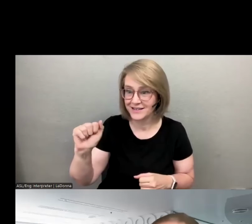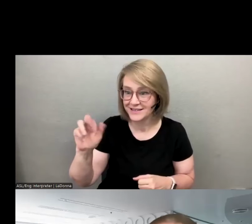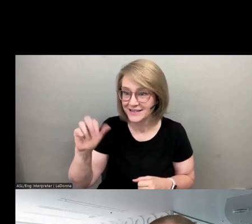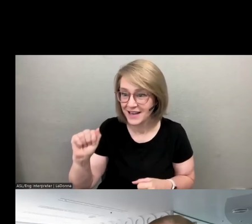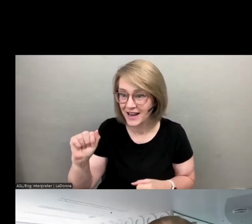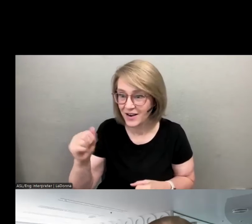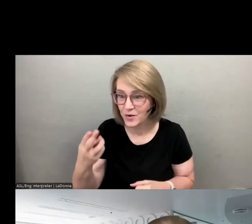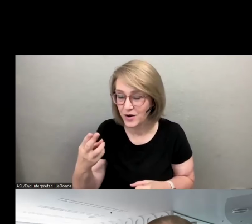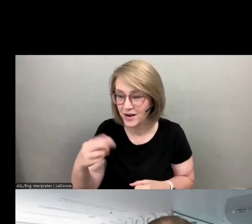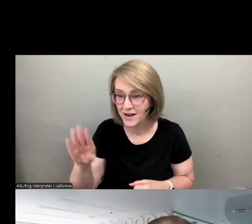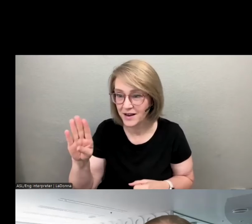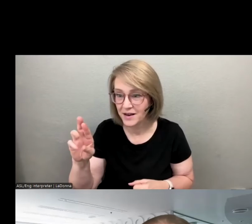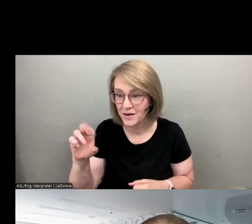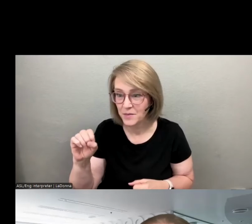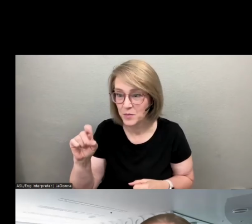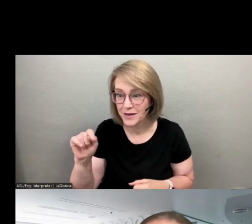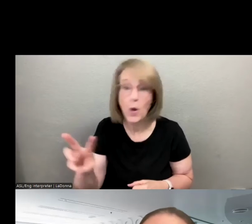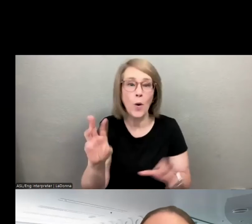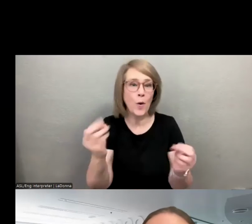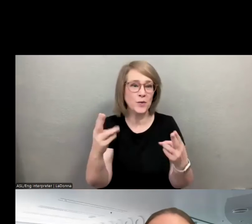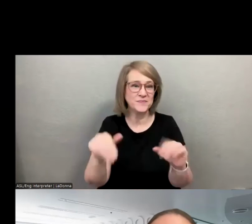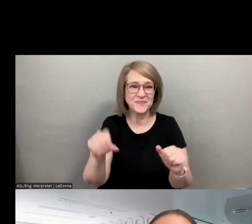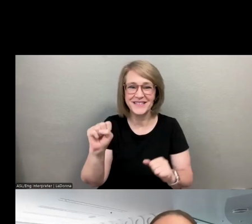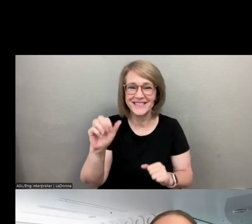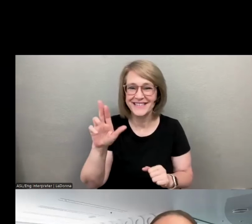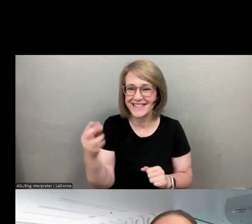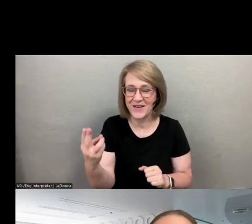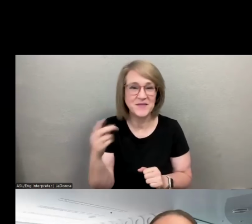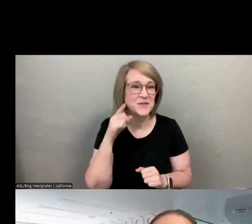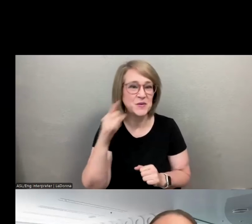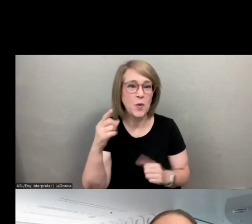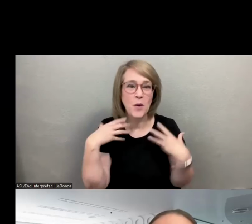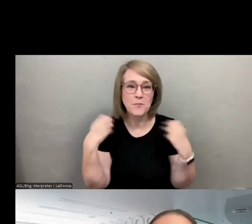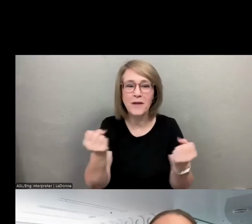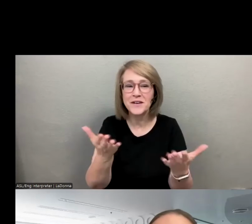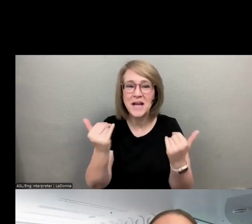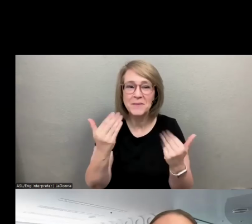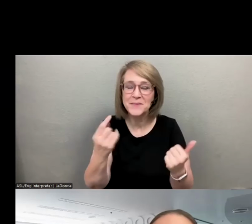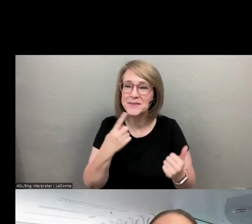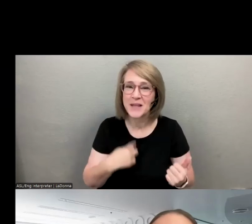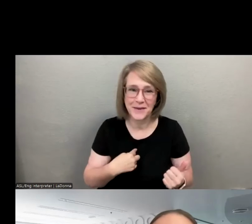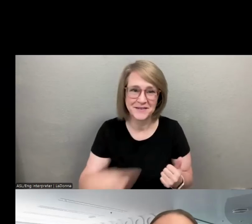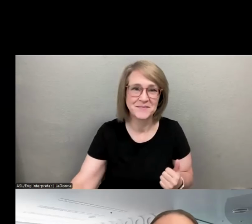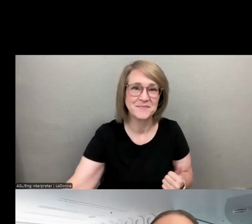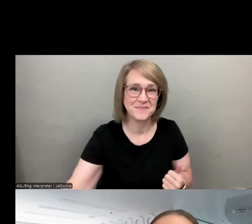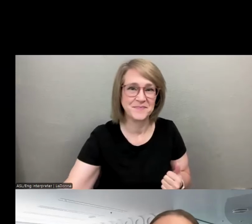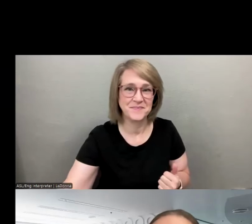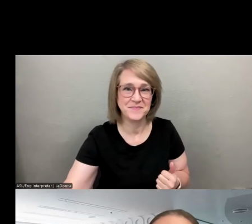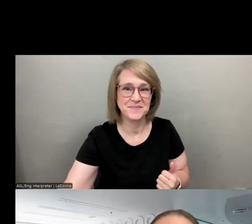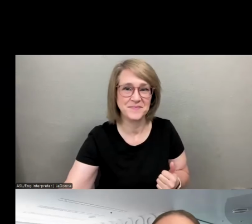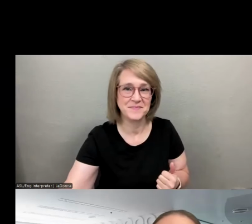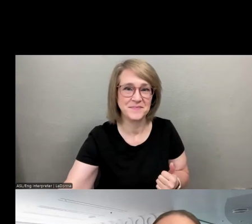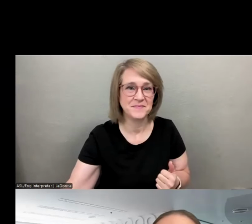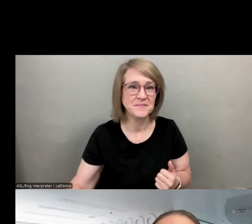Oh, Sarah is here. Oh, there she is. Sarah, you are a brave soul. Come forward and tell us a little bit. Let's spotlight Sarah if we